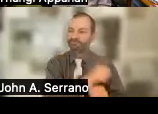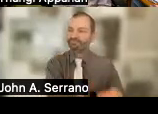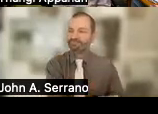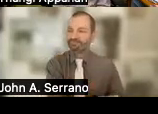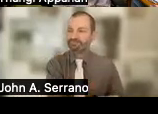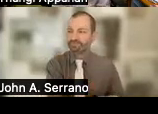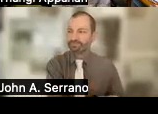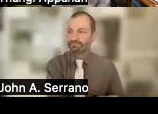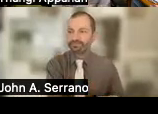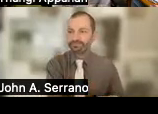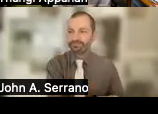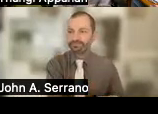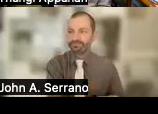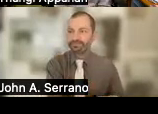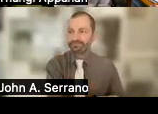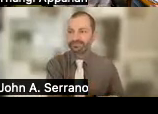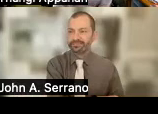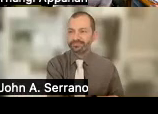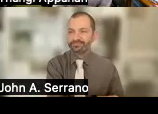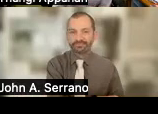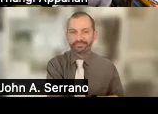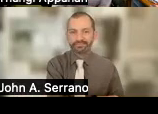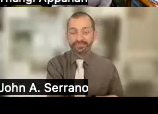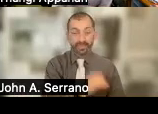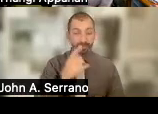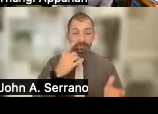I have a quote up here to share with all of you. I'll give you a moment to read it.